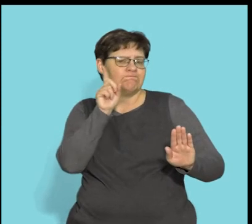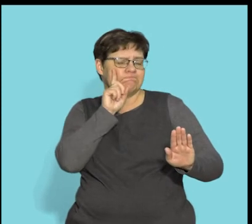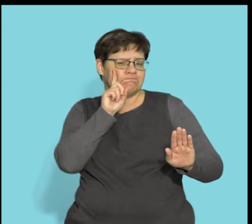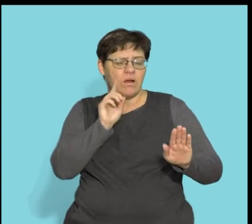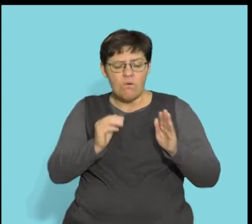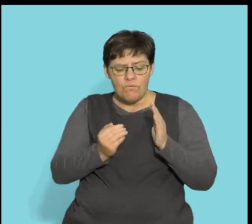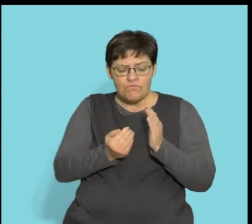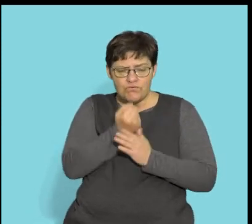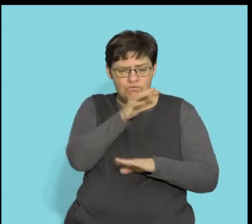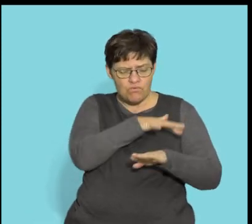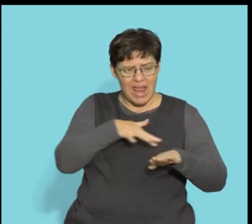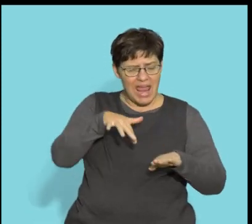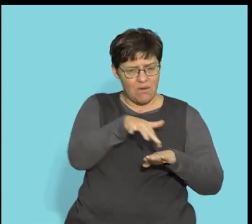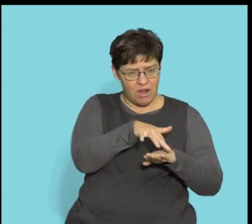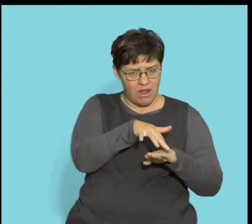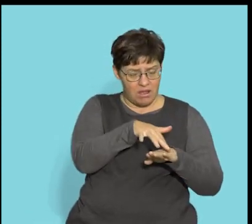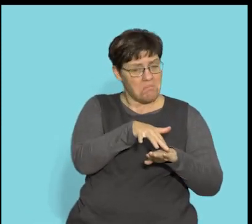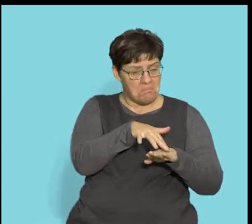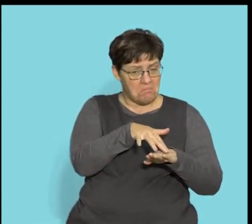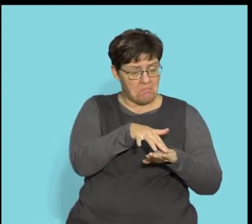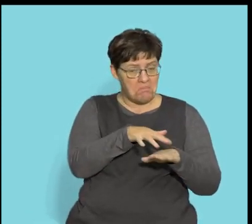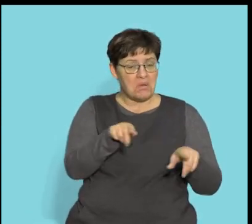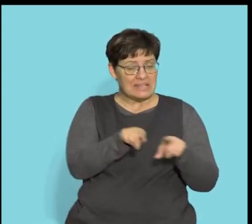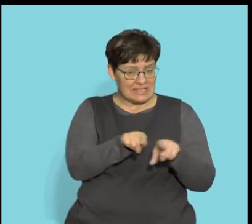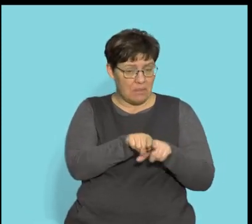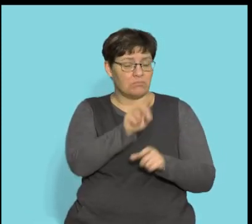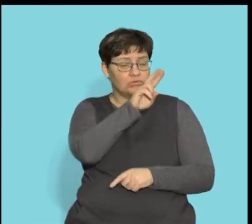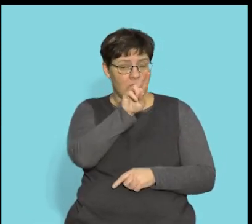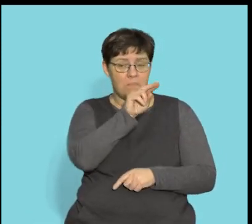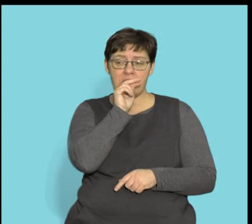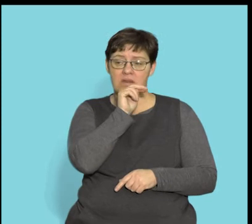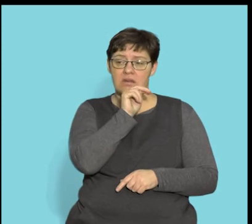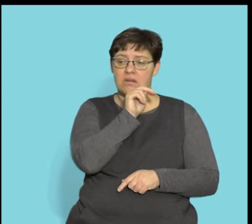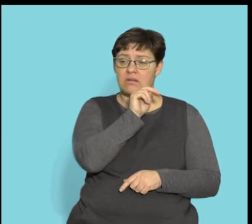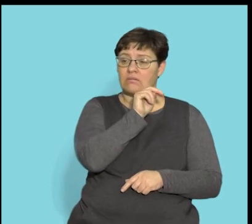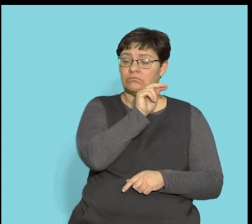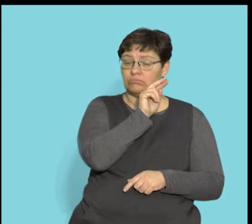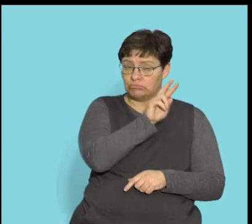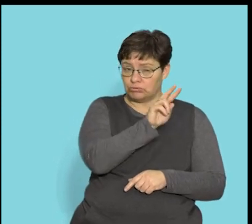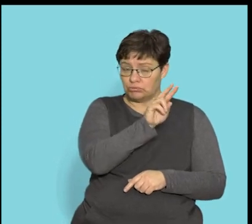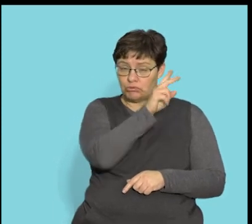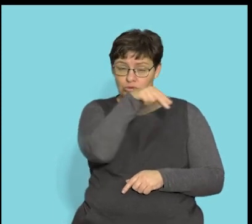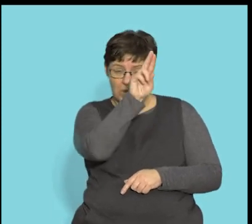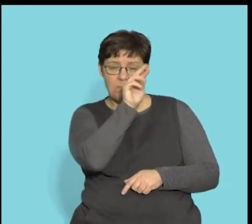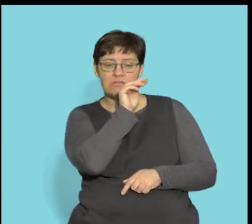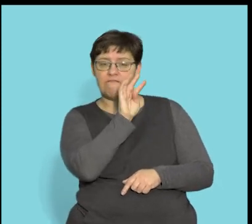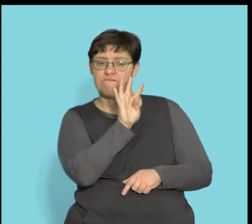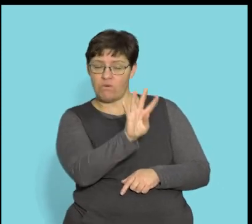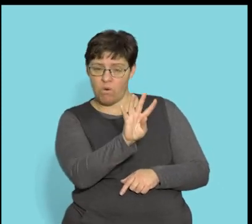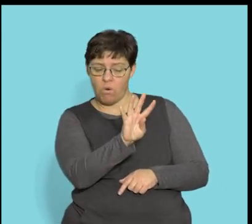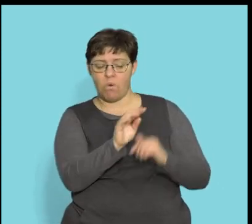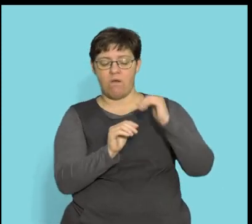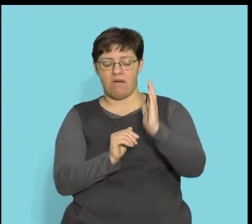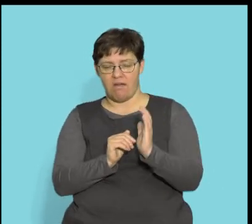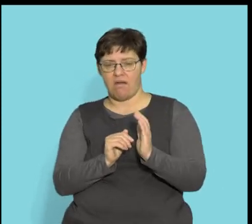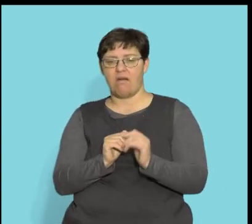new surface area is going to be my scale factor squared, which is 4, times the original surface area, which